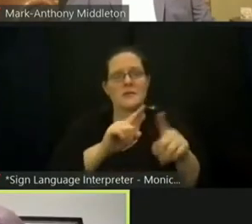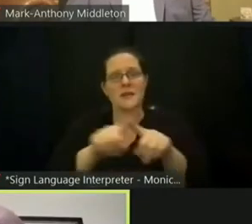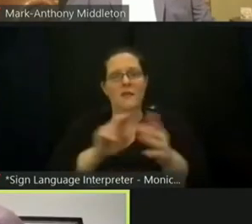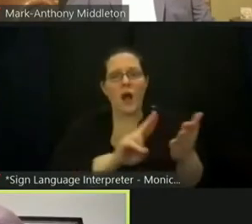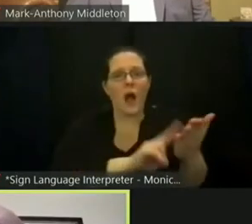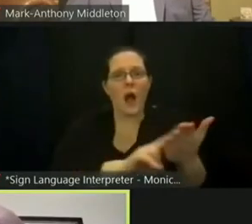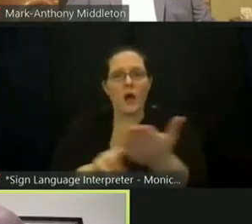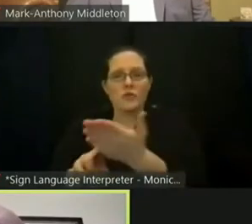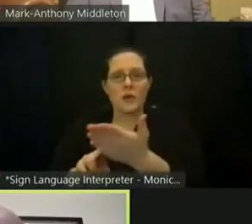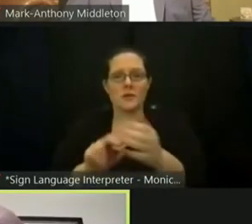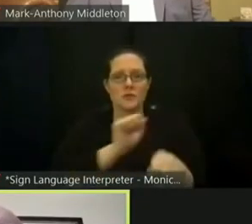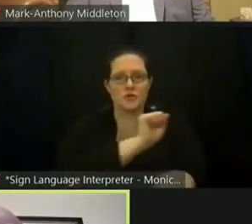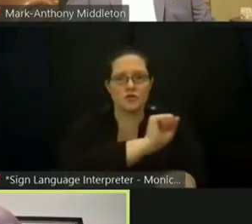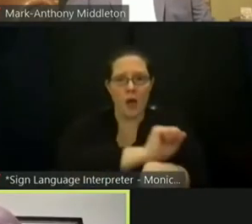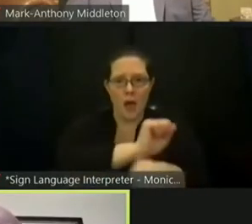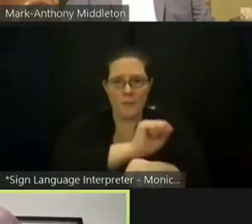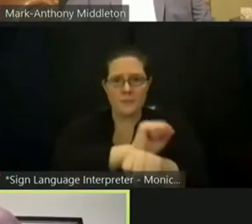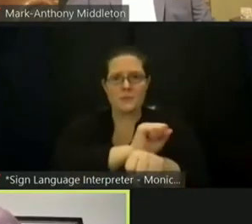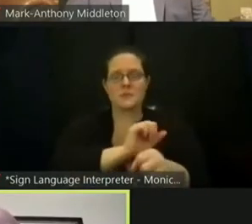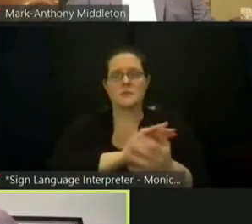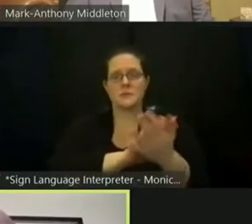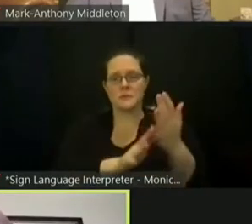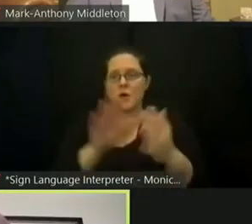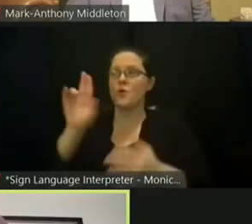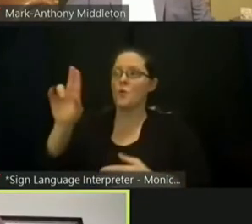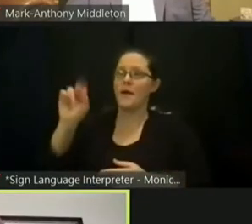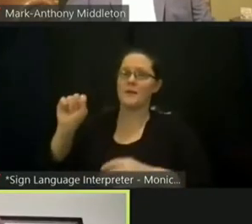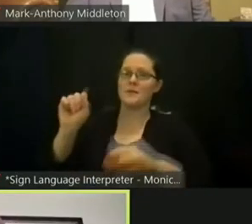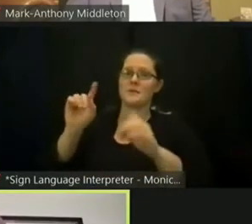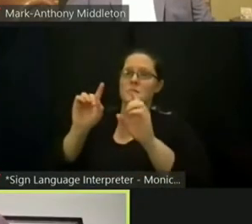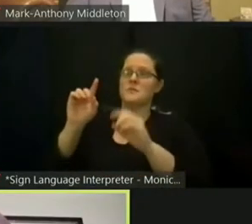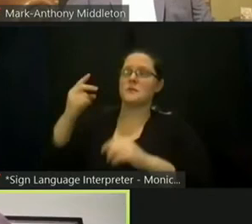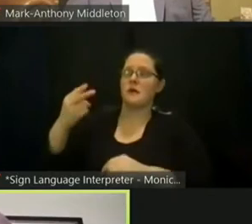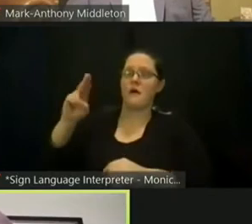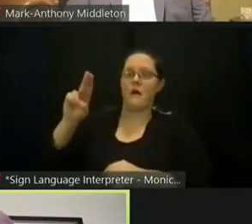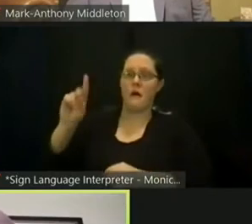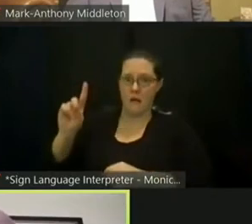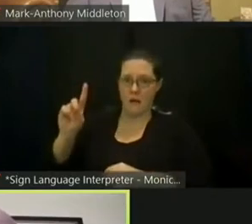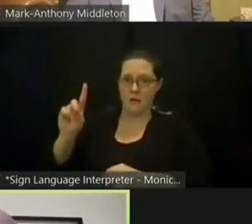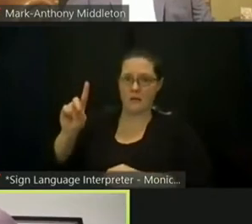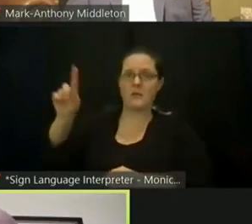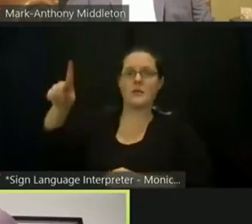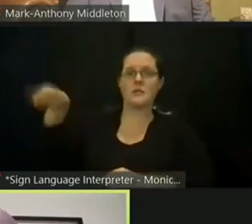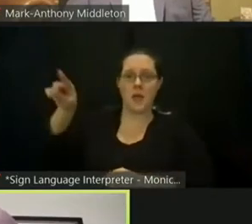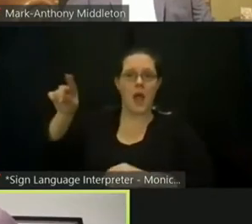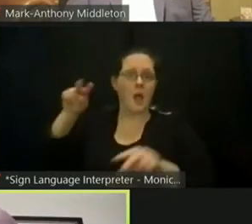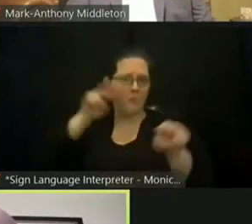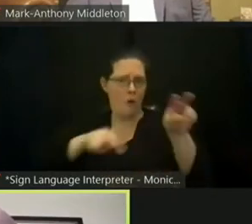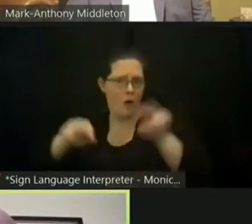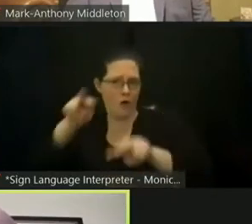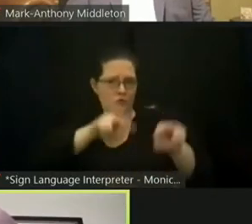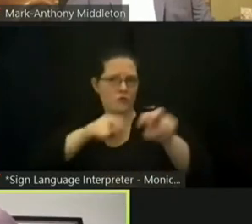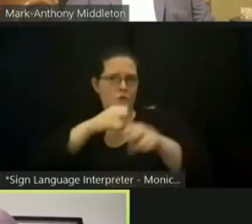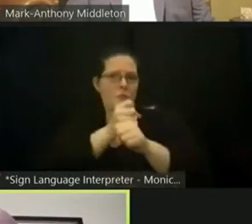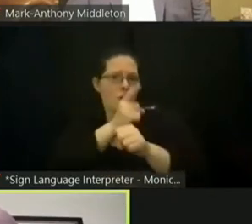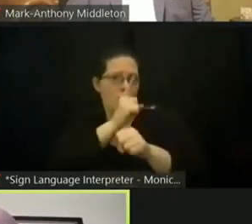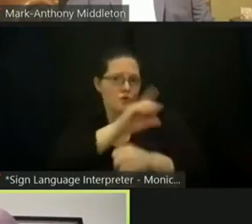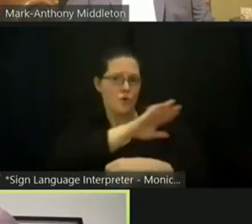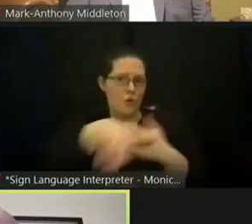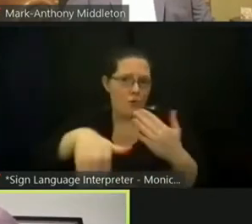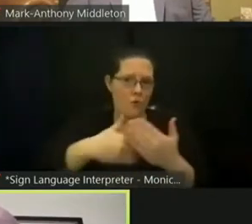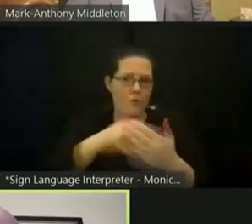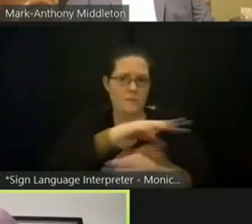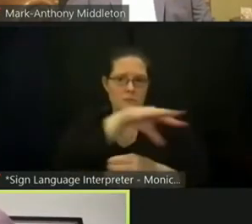basically what Section 3 says. And the U.S. Department of Housing and Urban Development, HUD, does monitor that and looks at